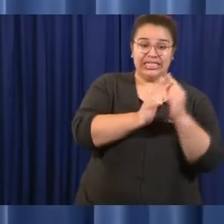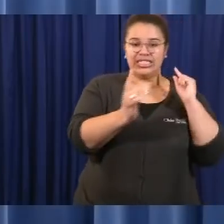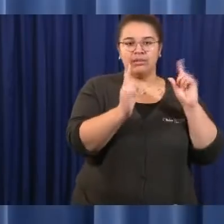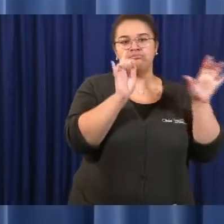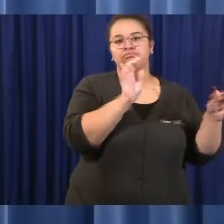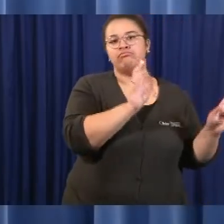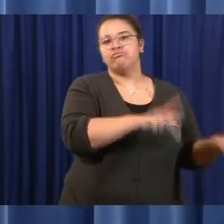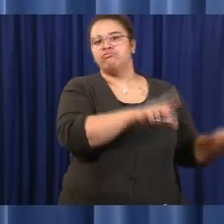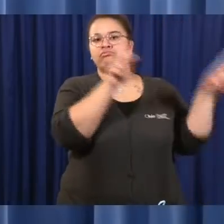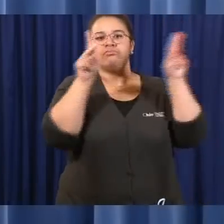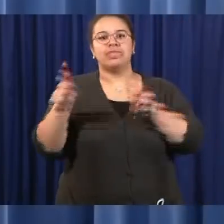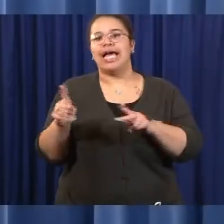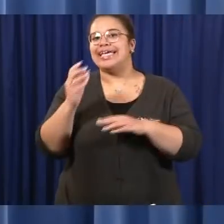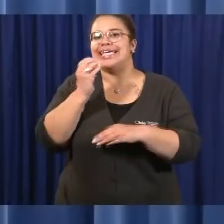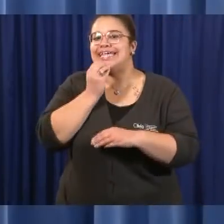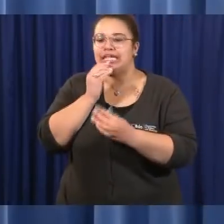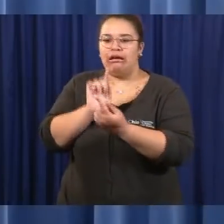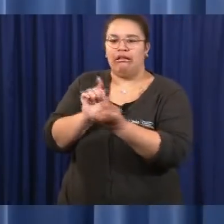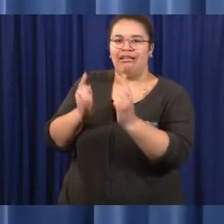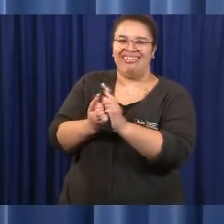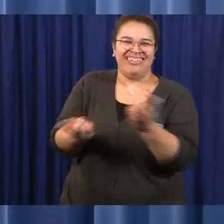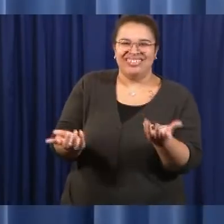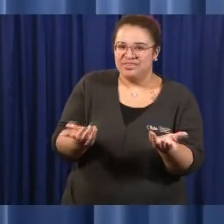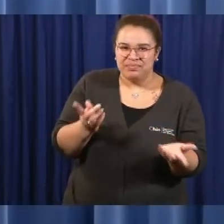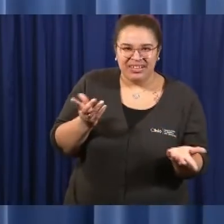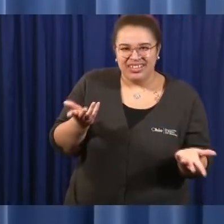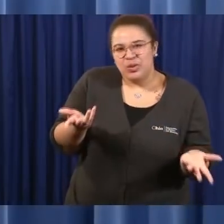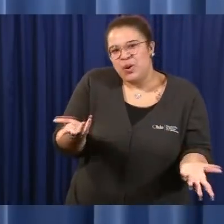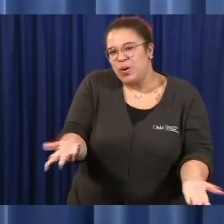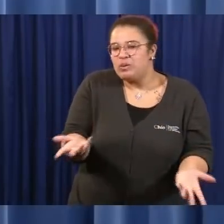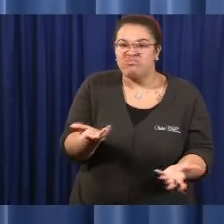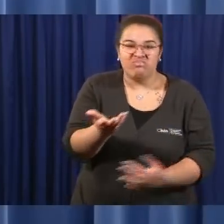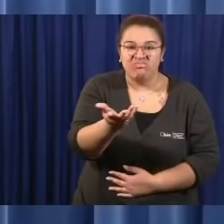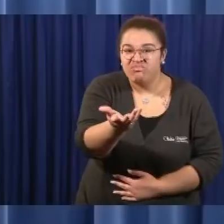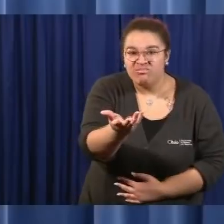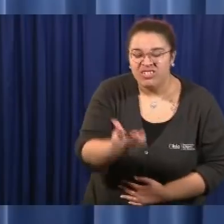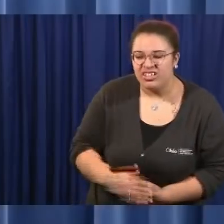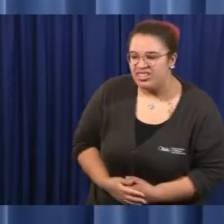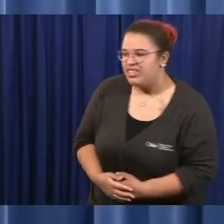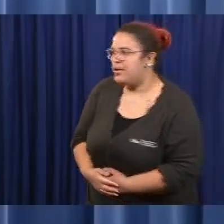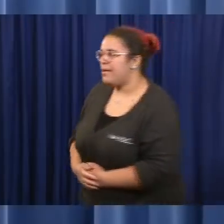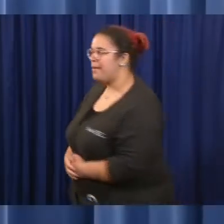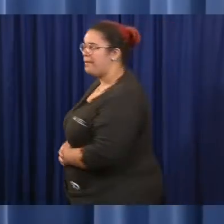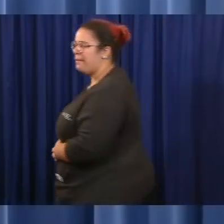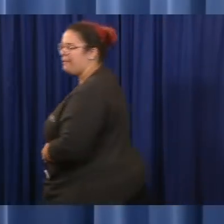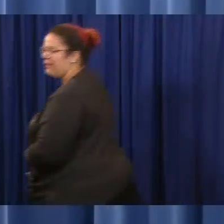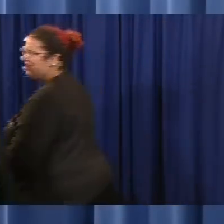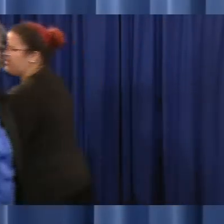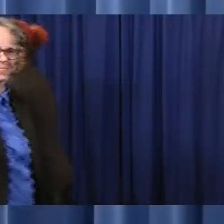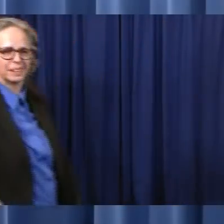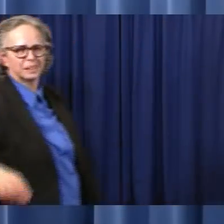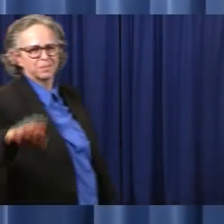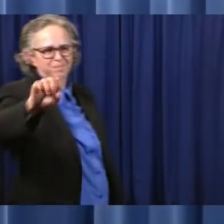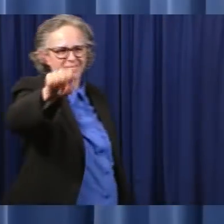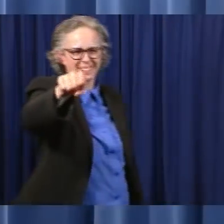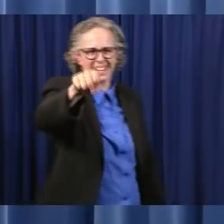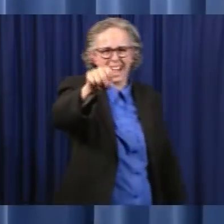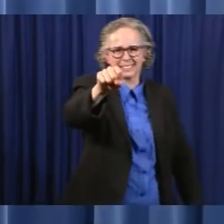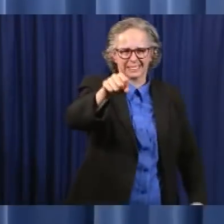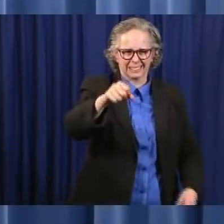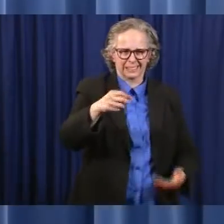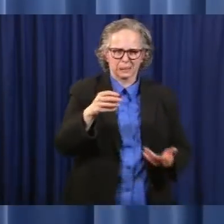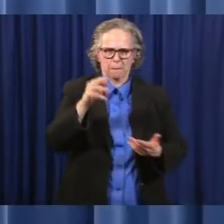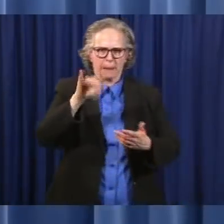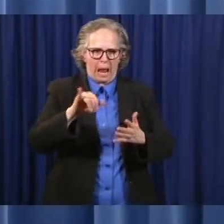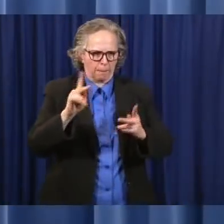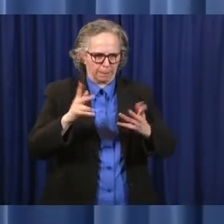May, and people are planning for the summer. Youth sports leagues, adult sports leagues,